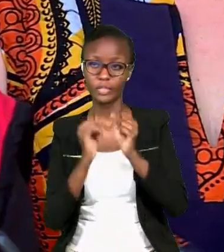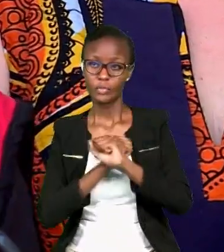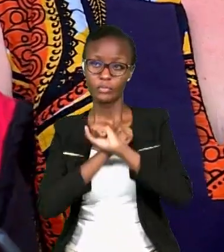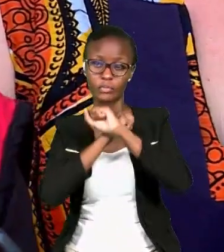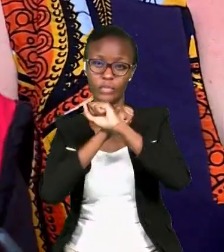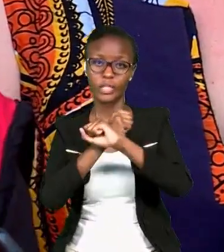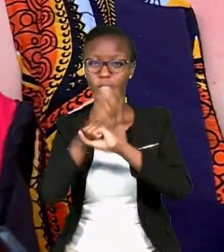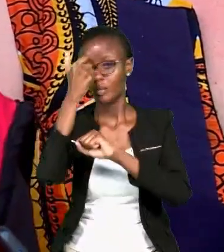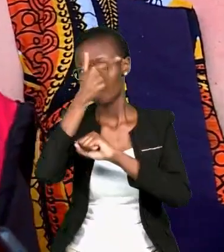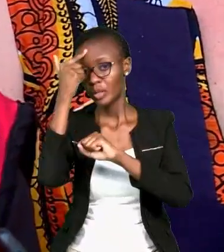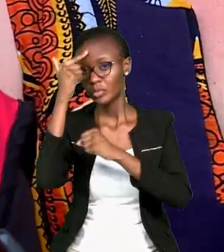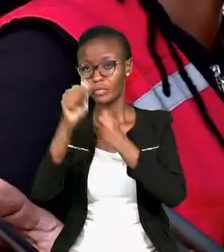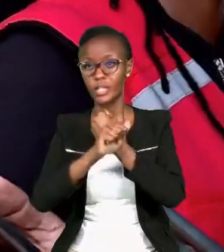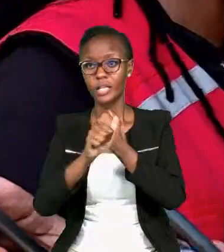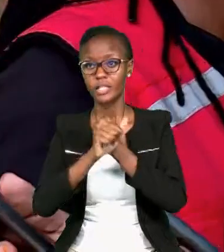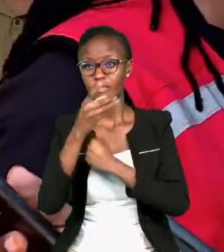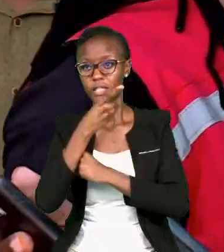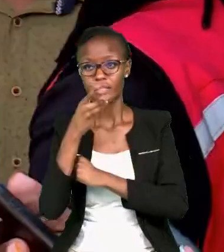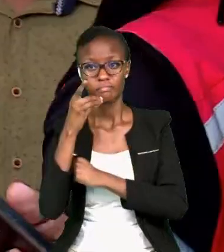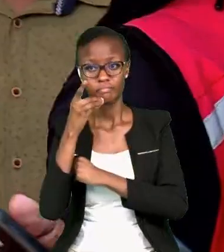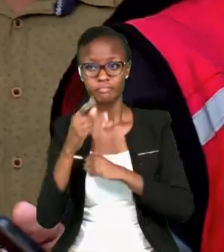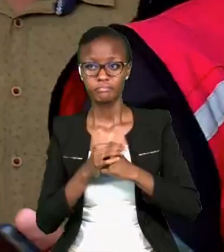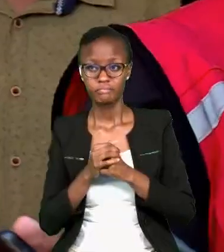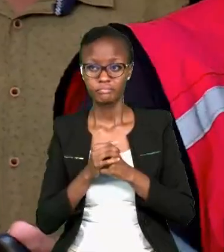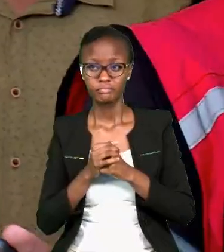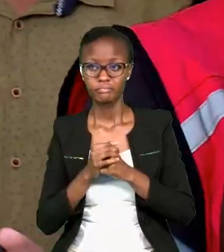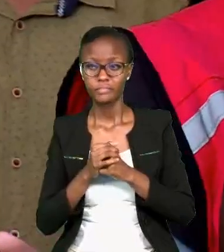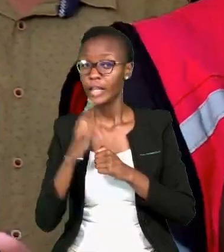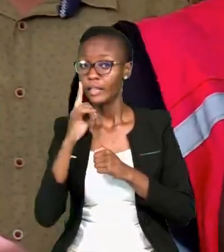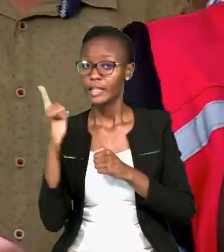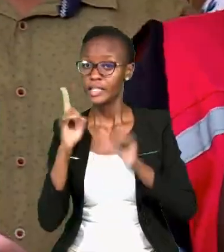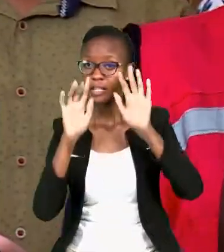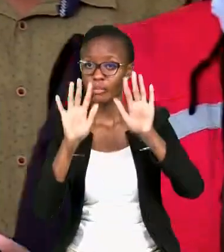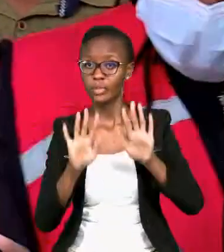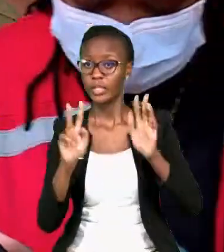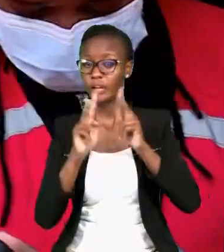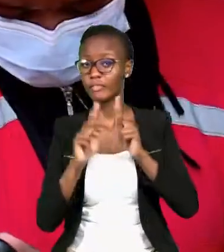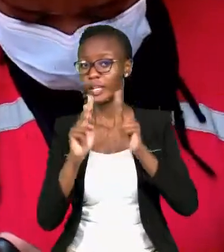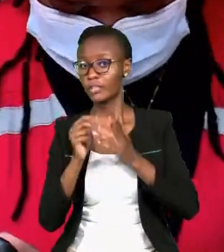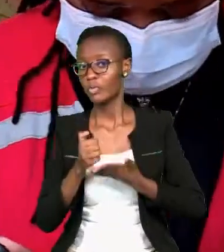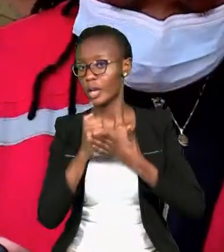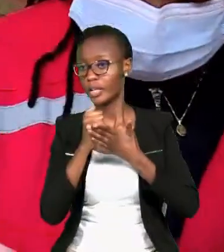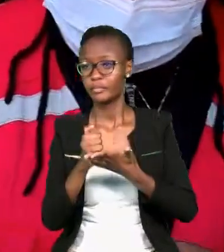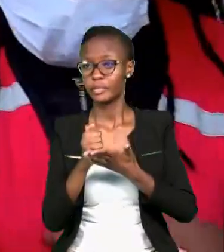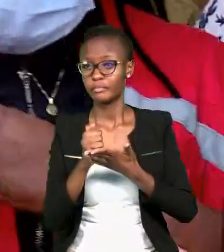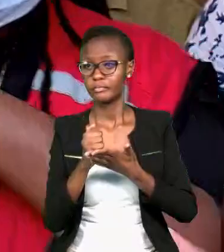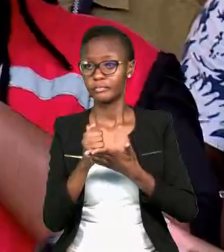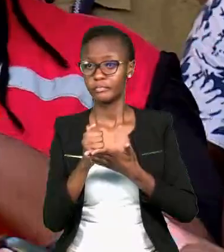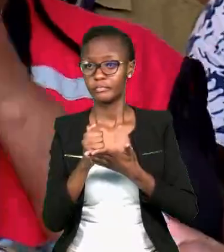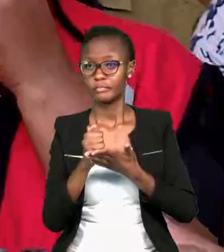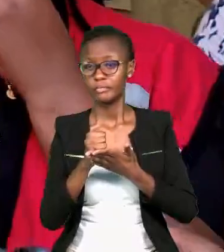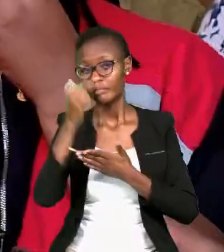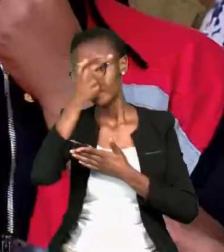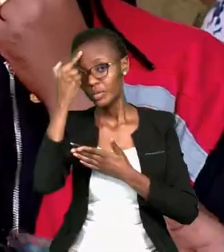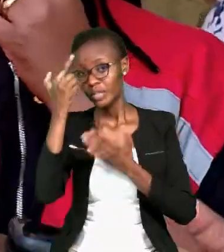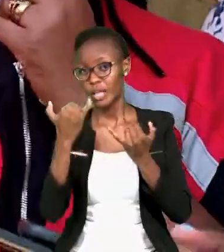from the adverse effects of the drought. This is particularly important during times of need like the current drought, which has left